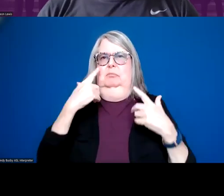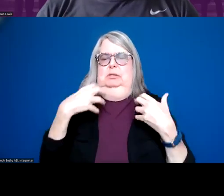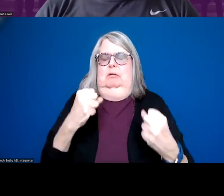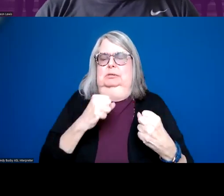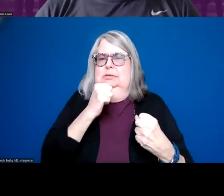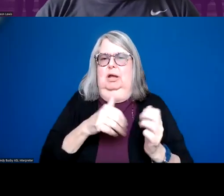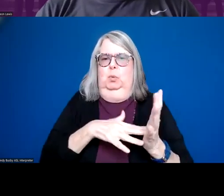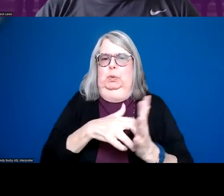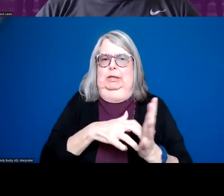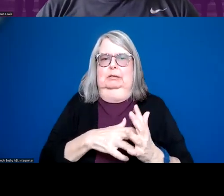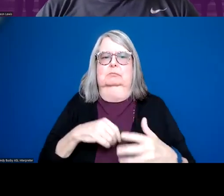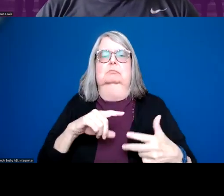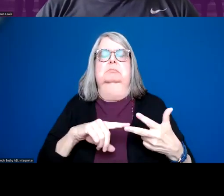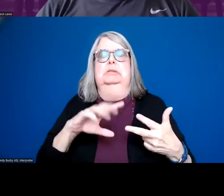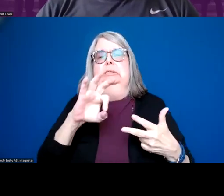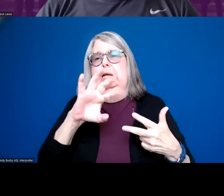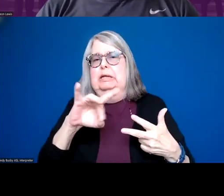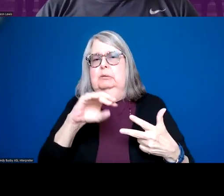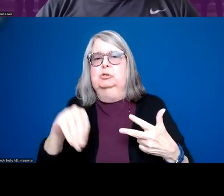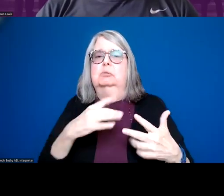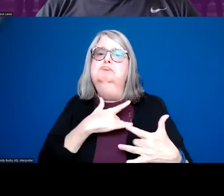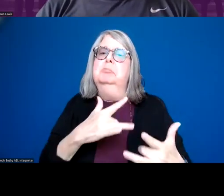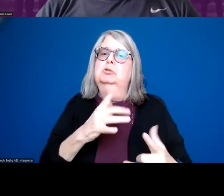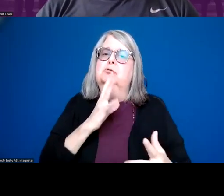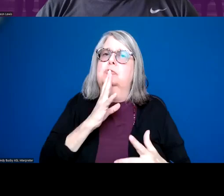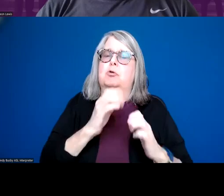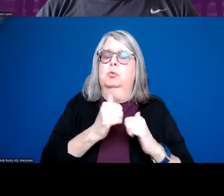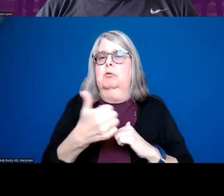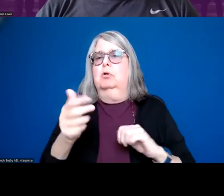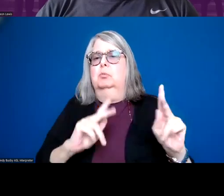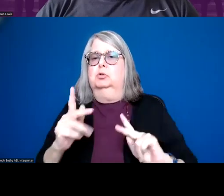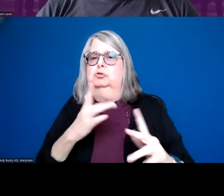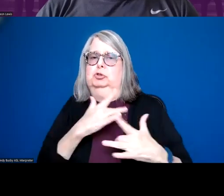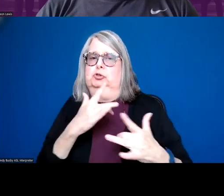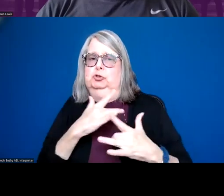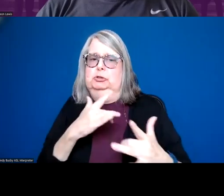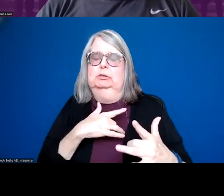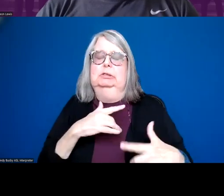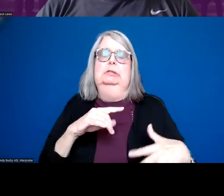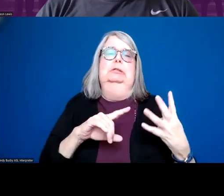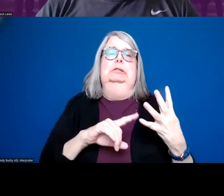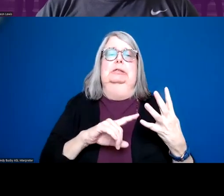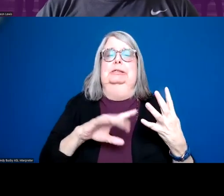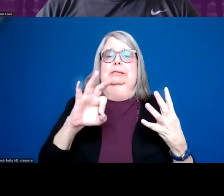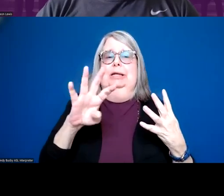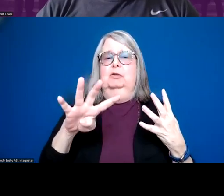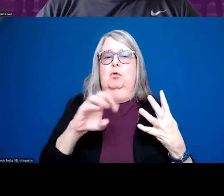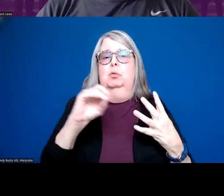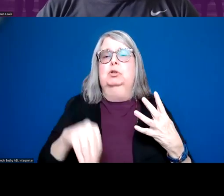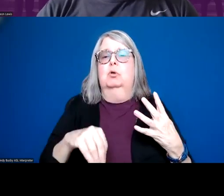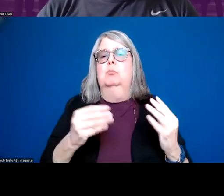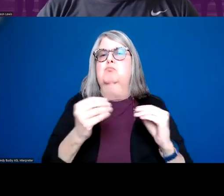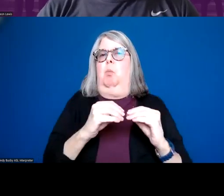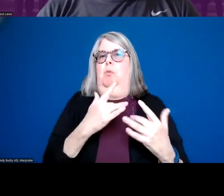likely to talk with someone they are concerned about. With 94% are very likely to reach out